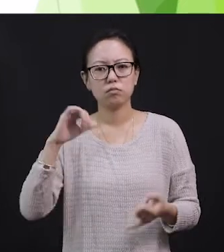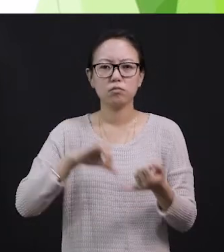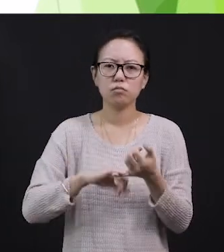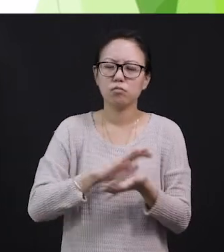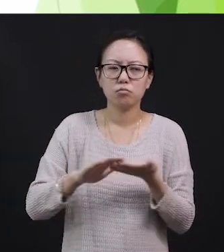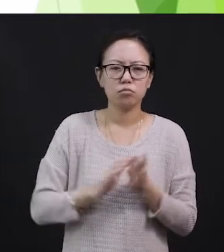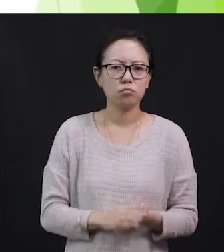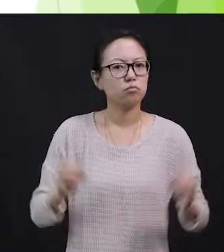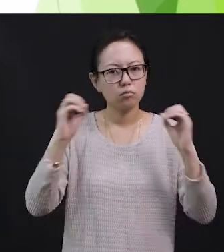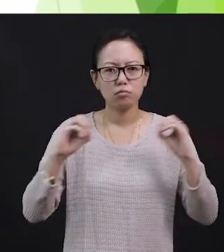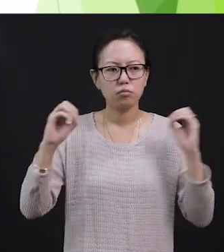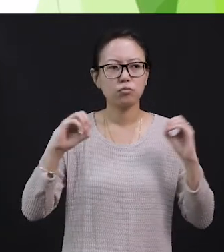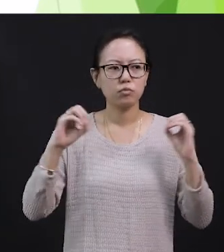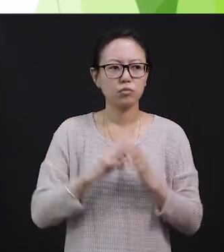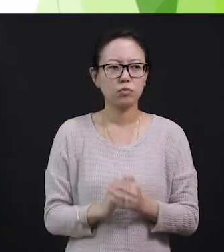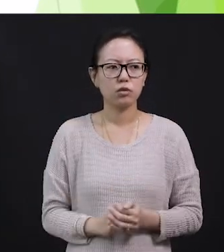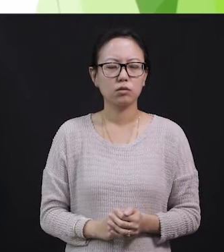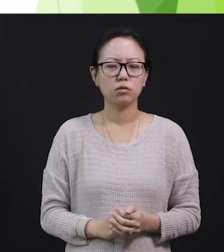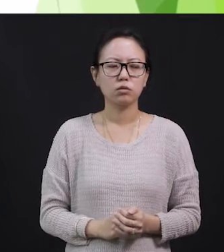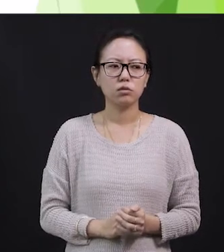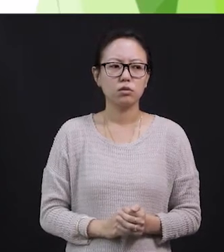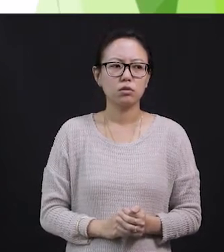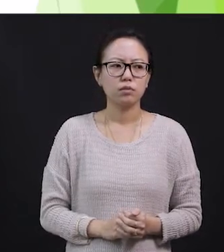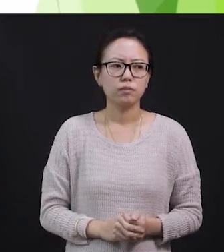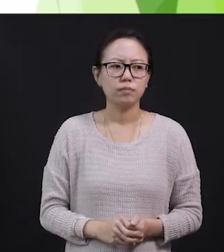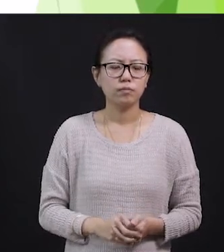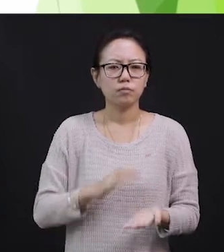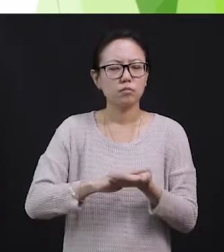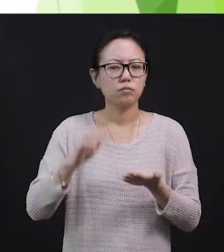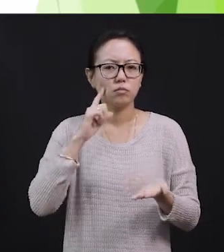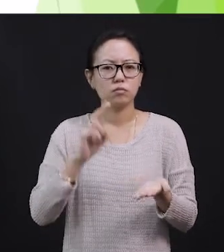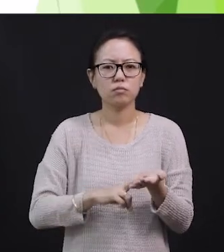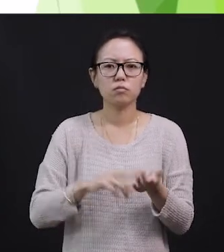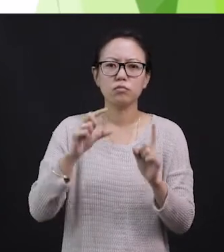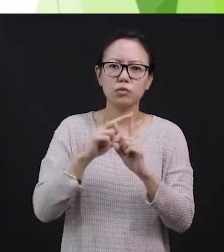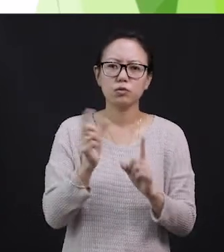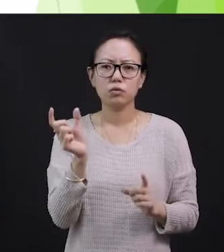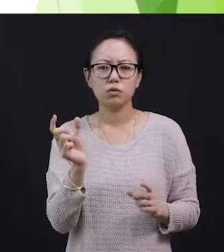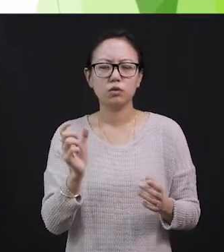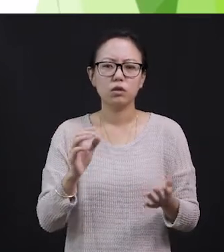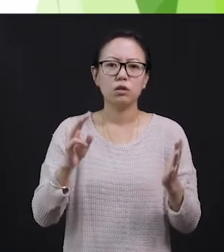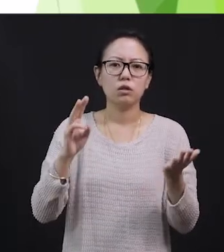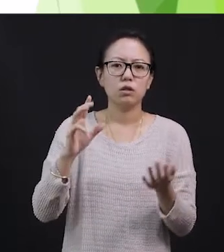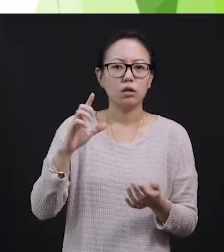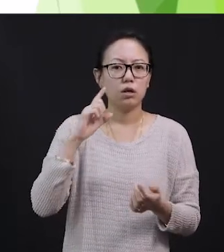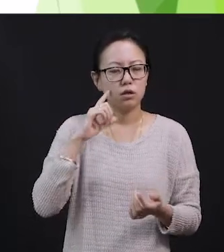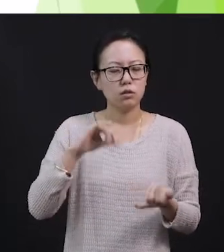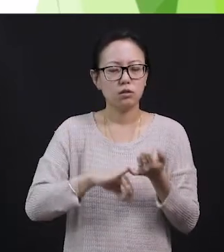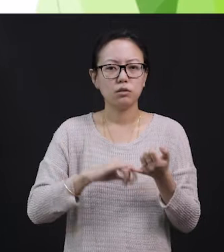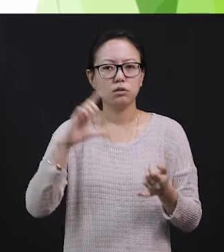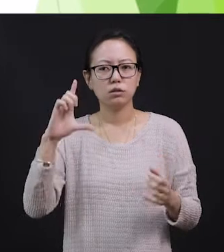followed custom. There were blind belief. So both Hindu and Islamic education was traditional and aimed